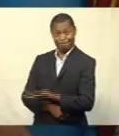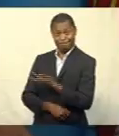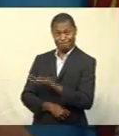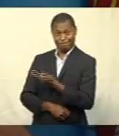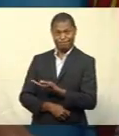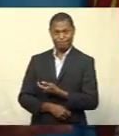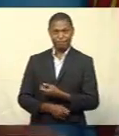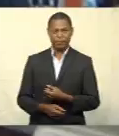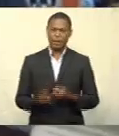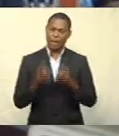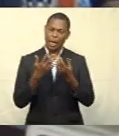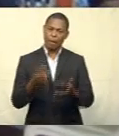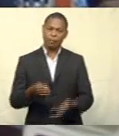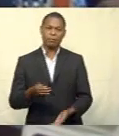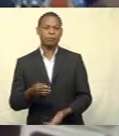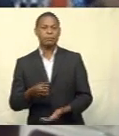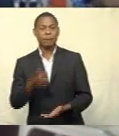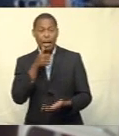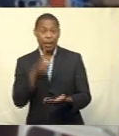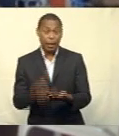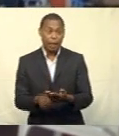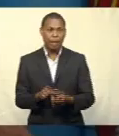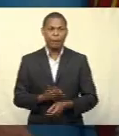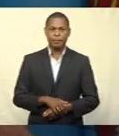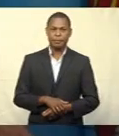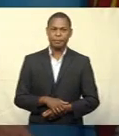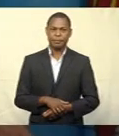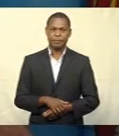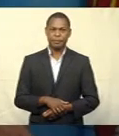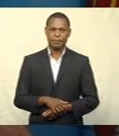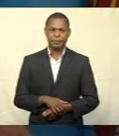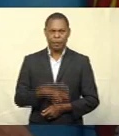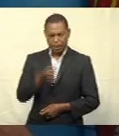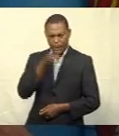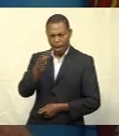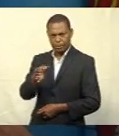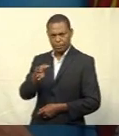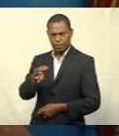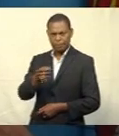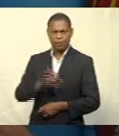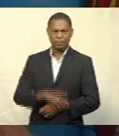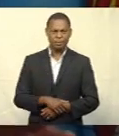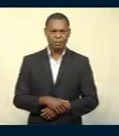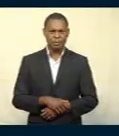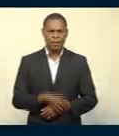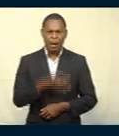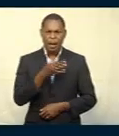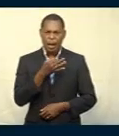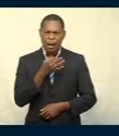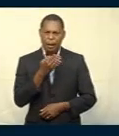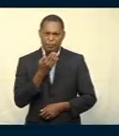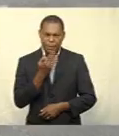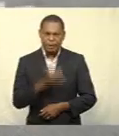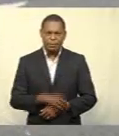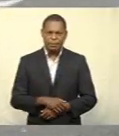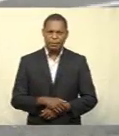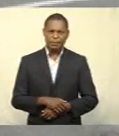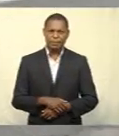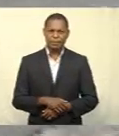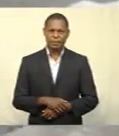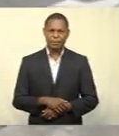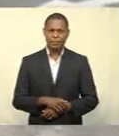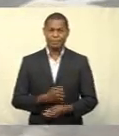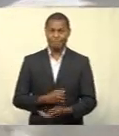notice. The party have cautioned her to be just a little careful. It is my place to speak for